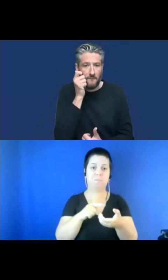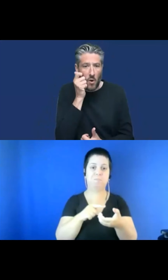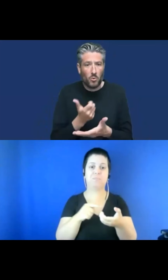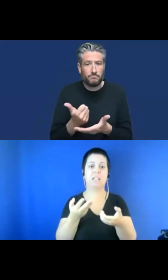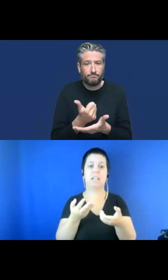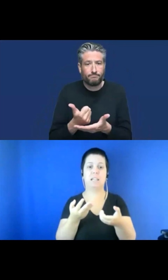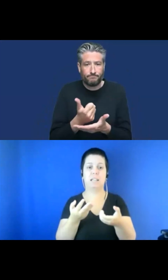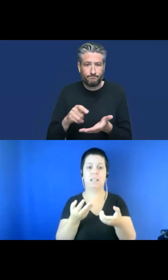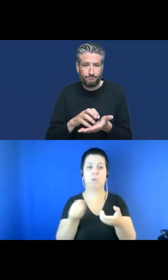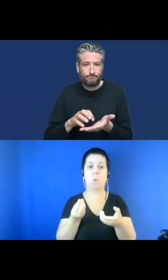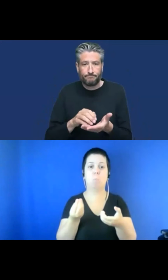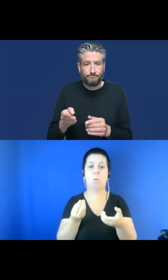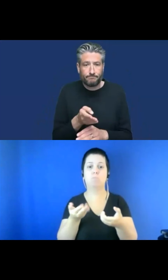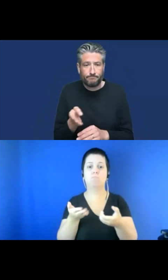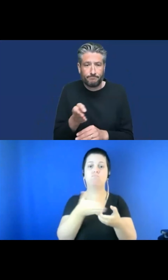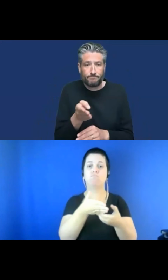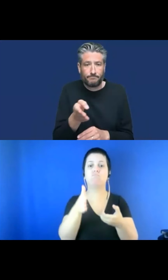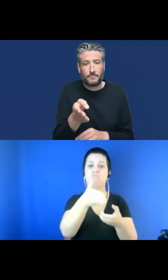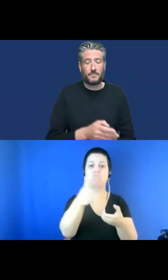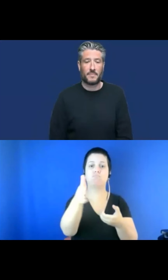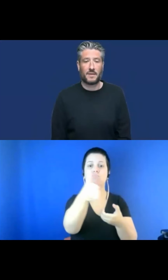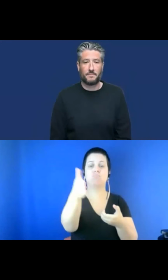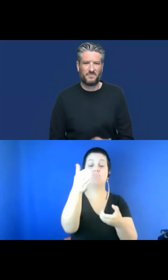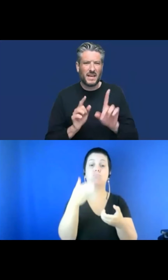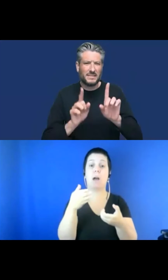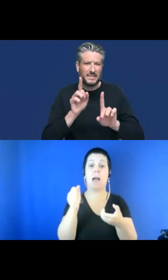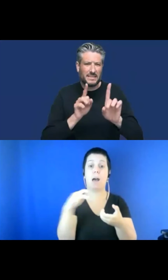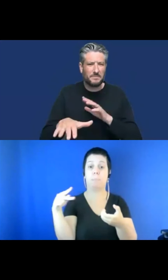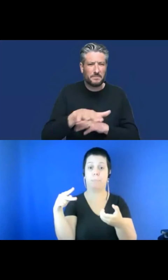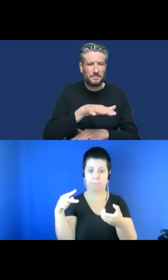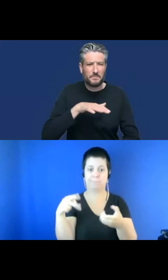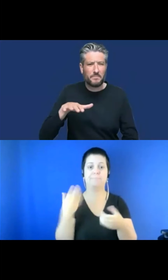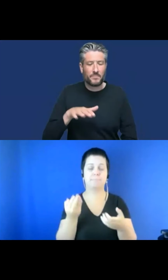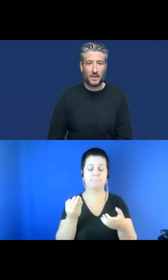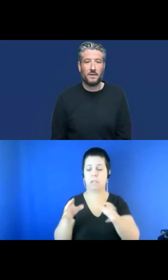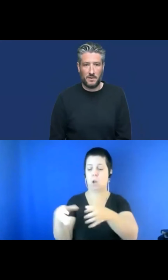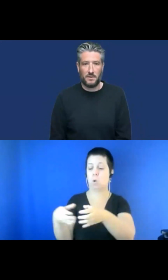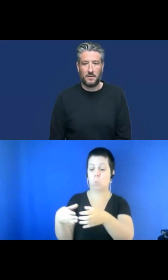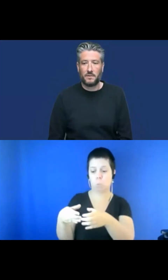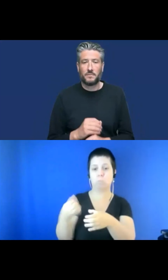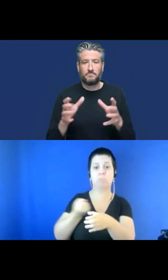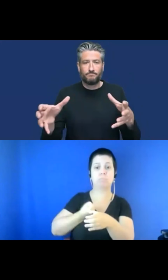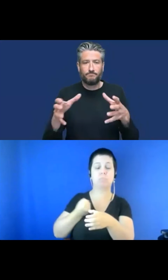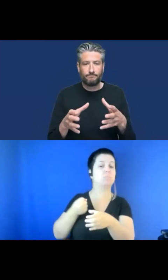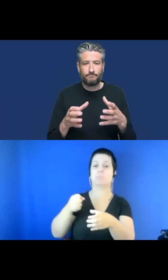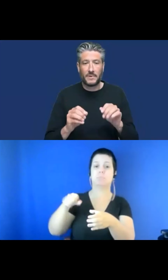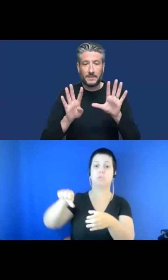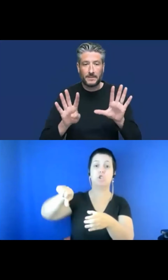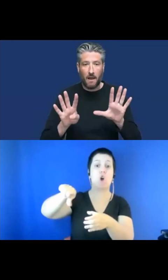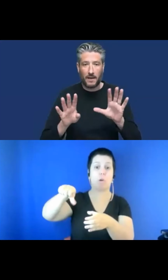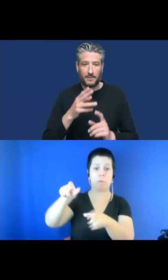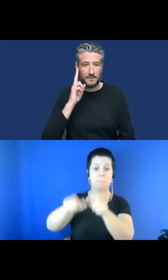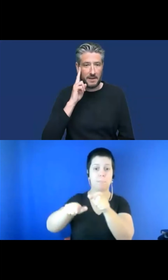urban environments? The team decided to conduct a focus group with 9 individuals that are living with